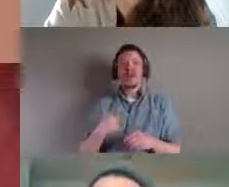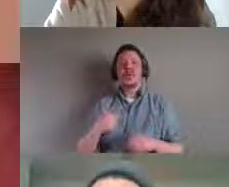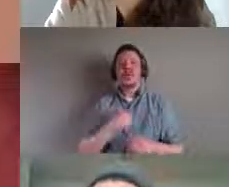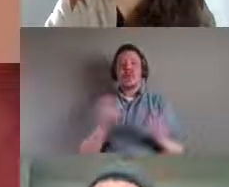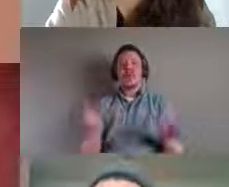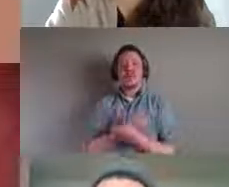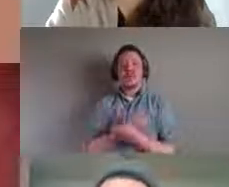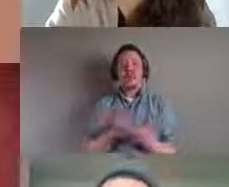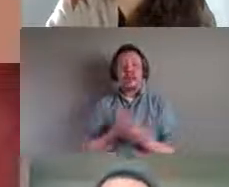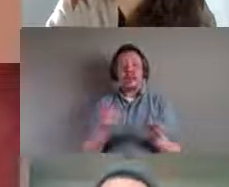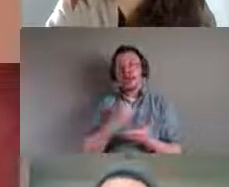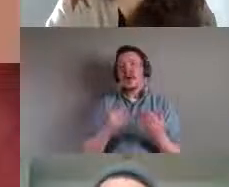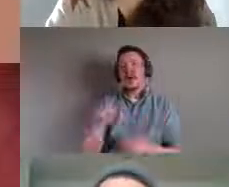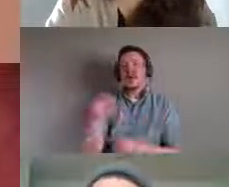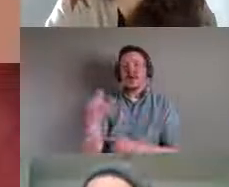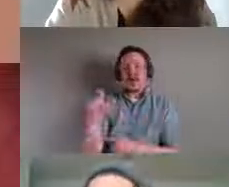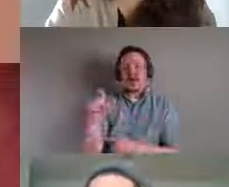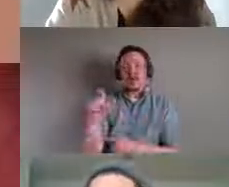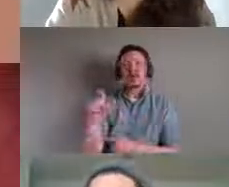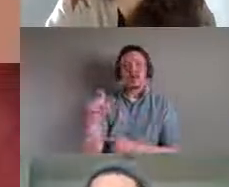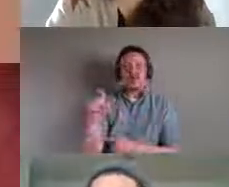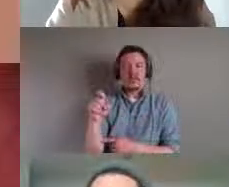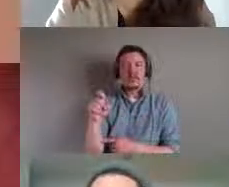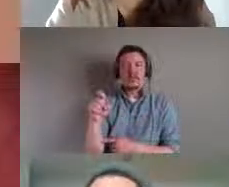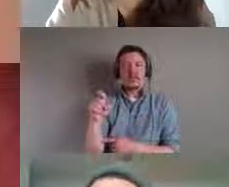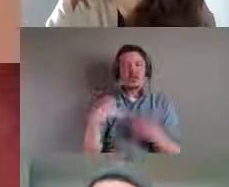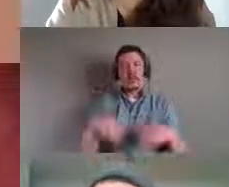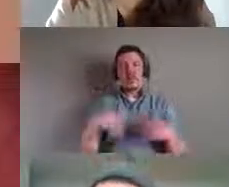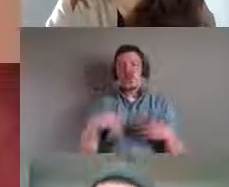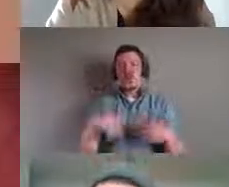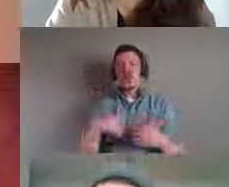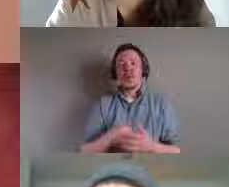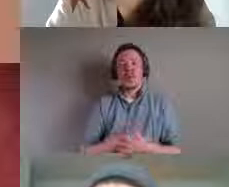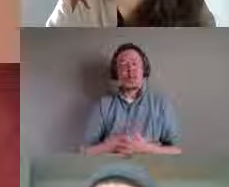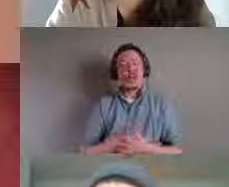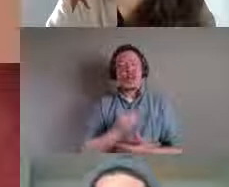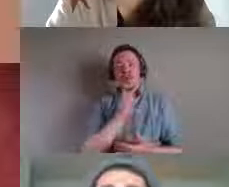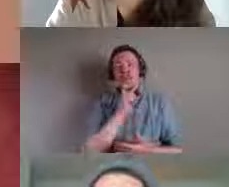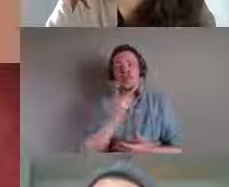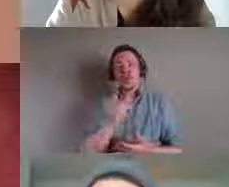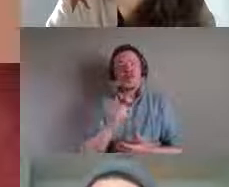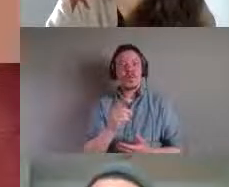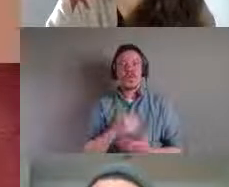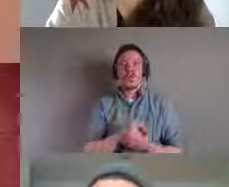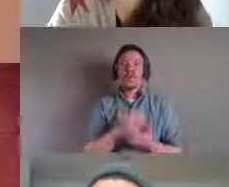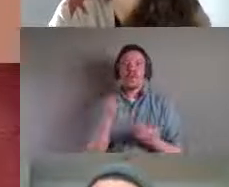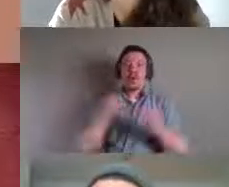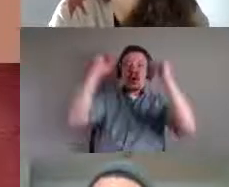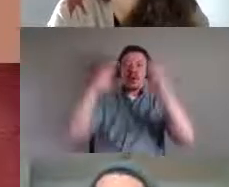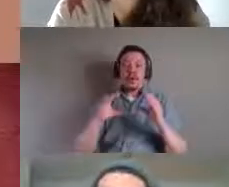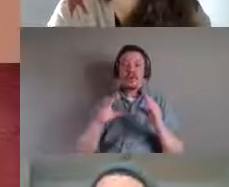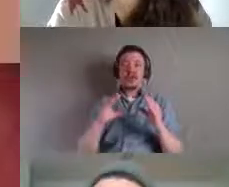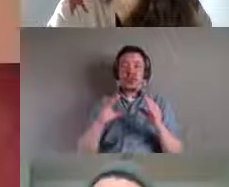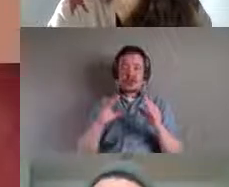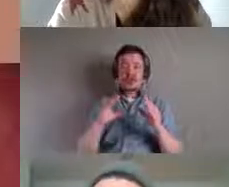the arts tax, which has brought an art teacher to